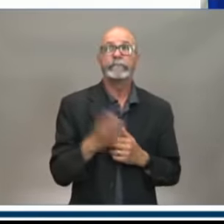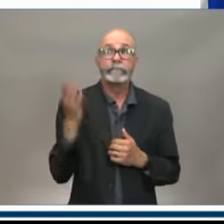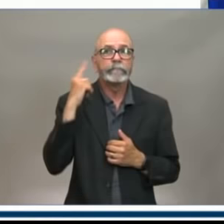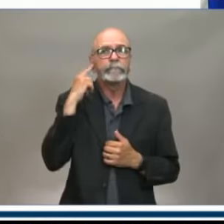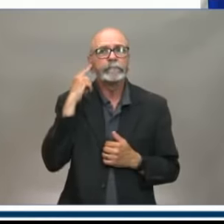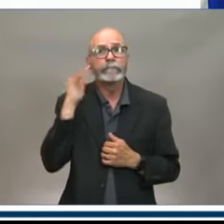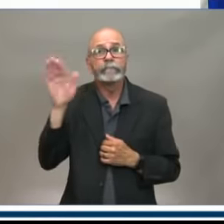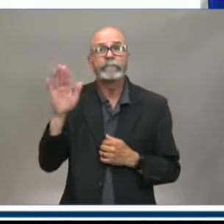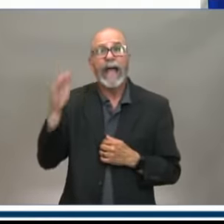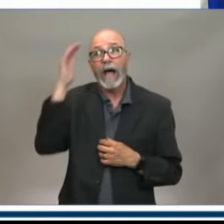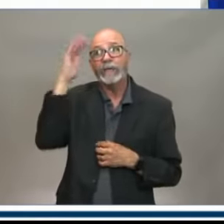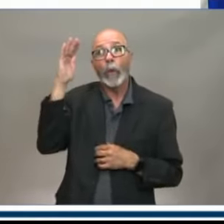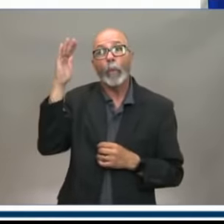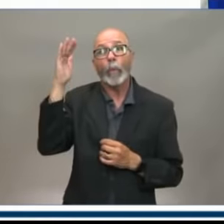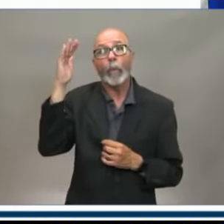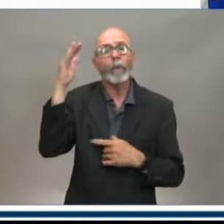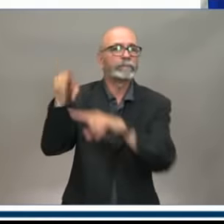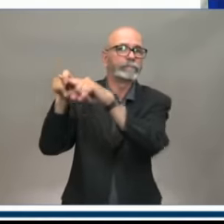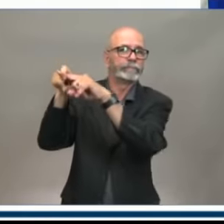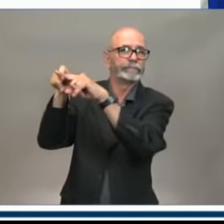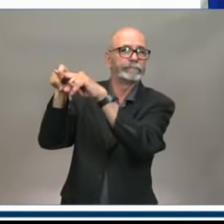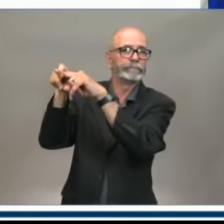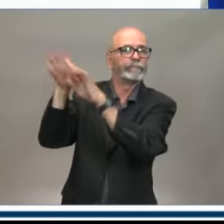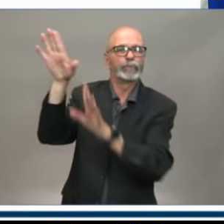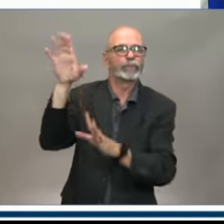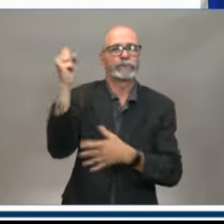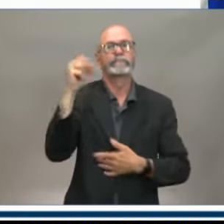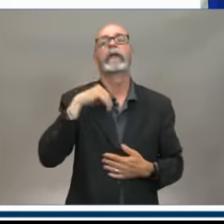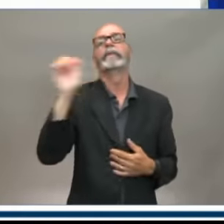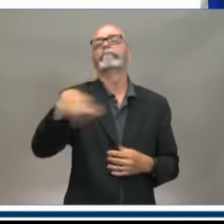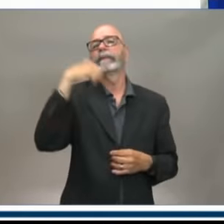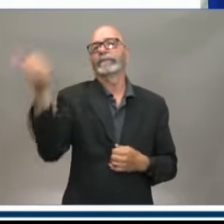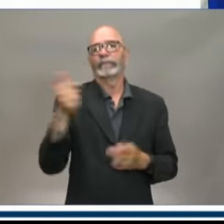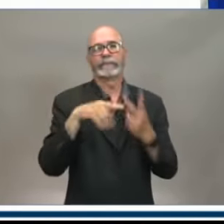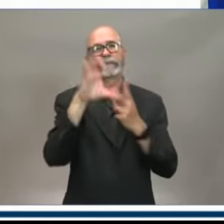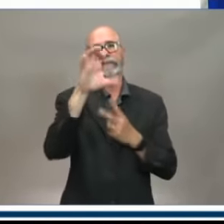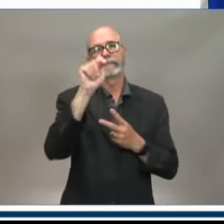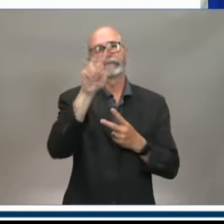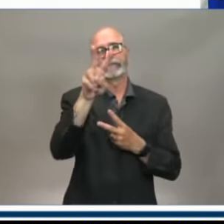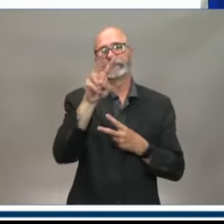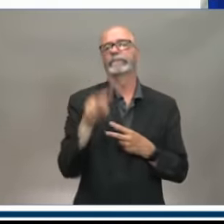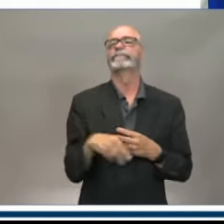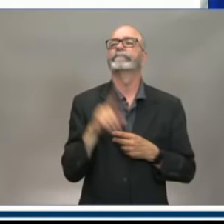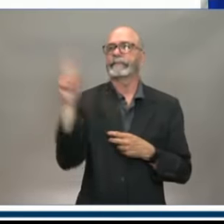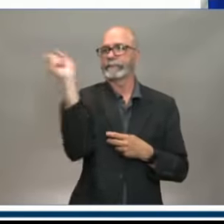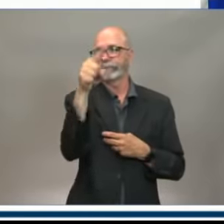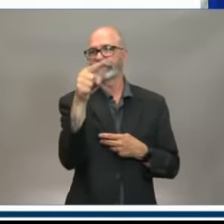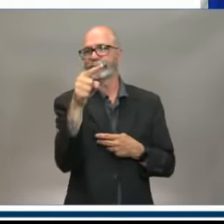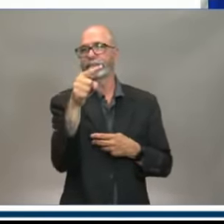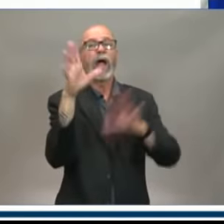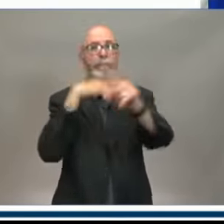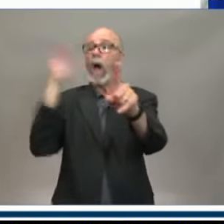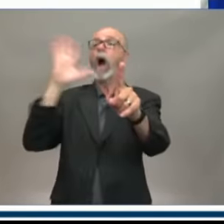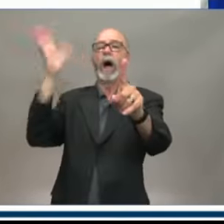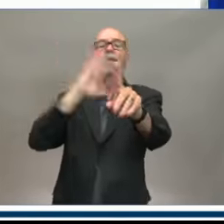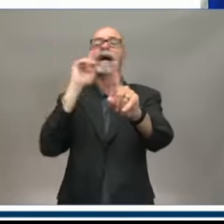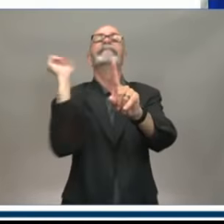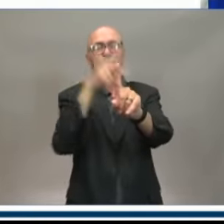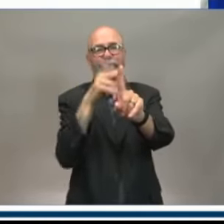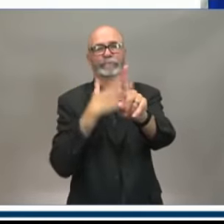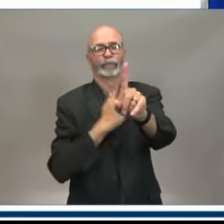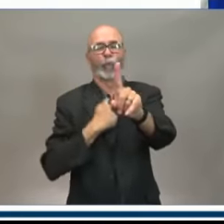Frank, I'll come back to you. We'll go to Natasha Pace from CTV. Natasha, you there? Yeah, I'm here. Frank, is that